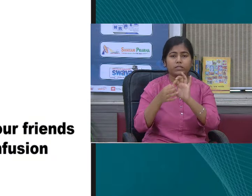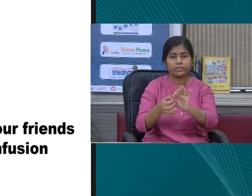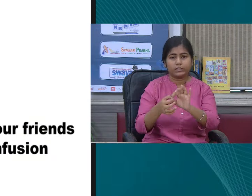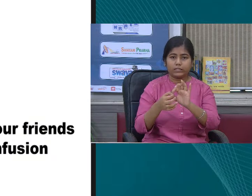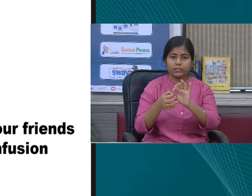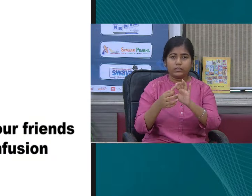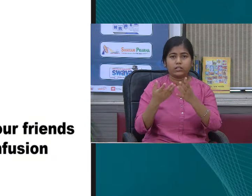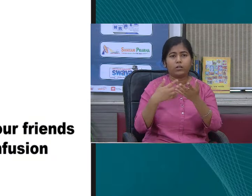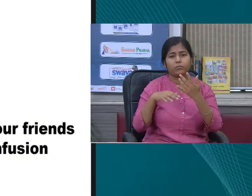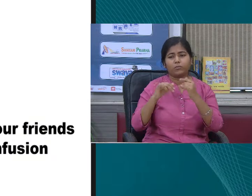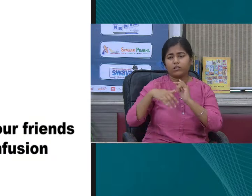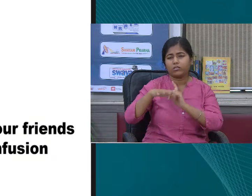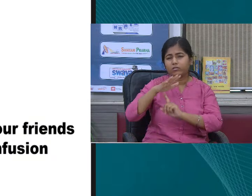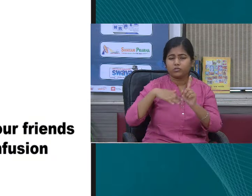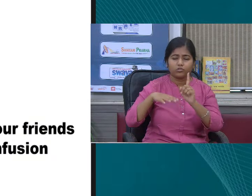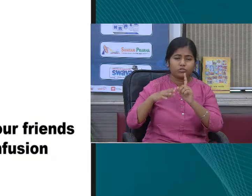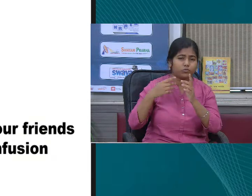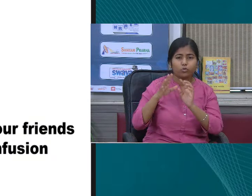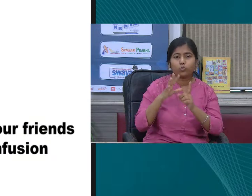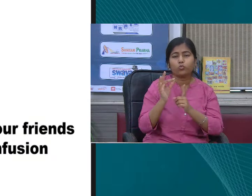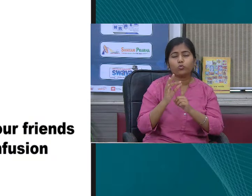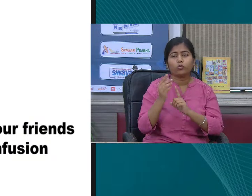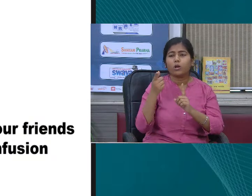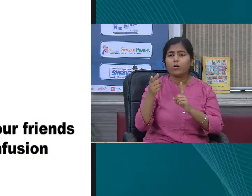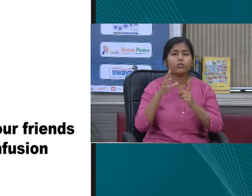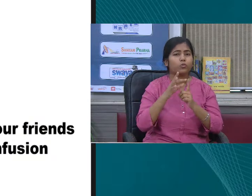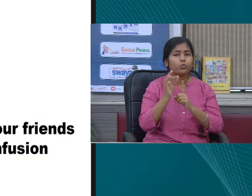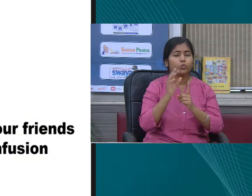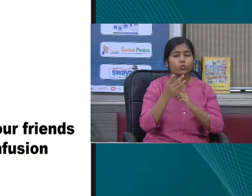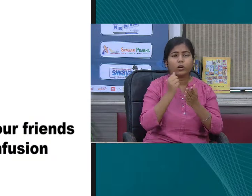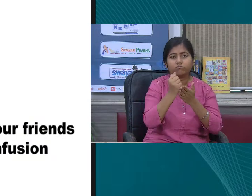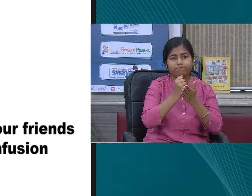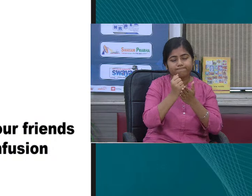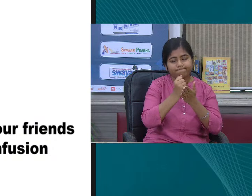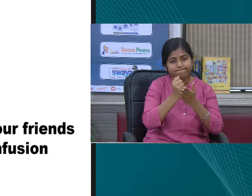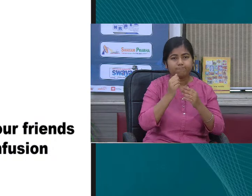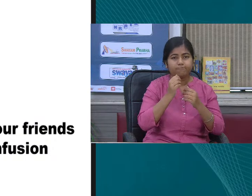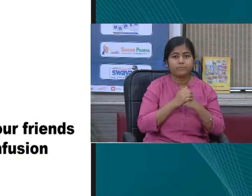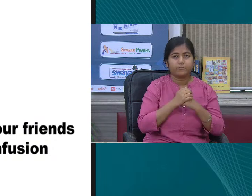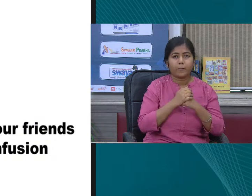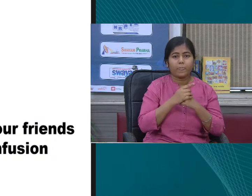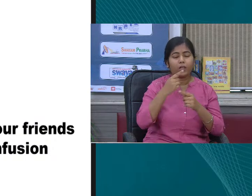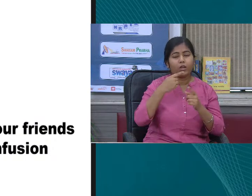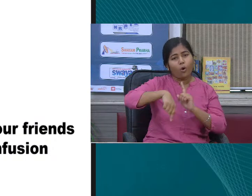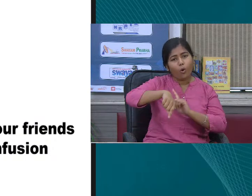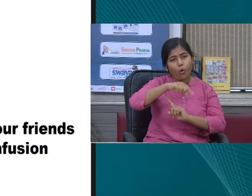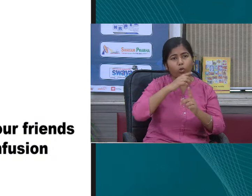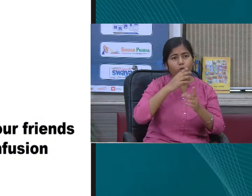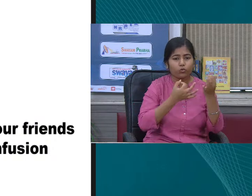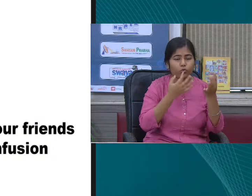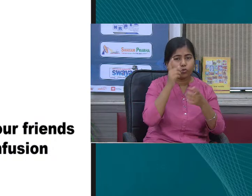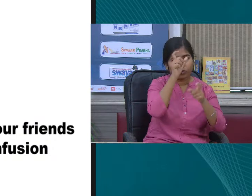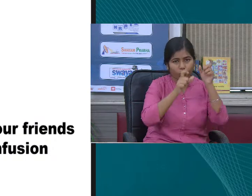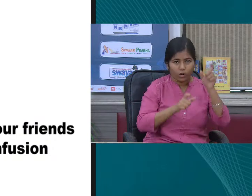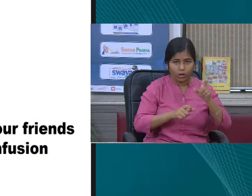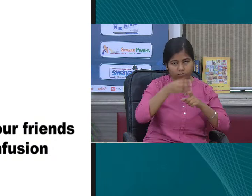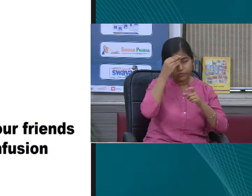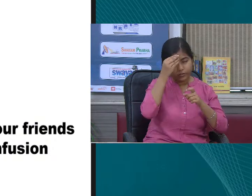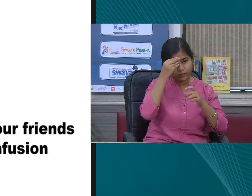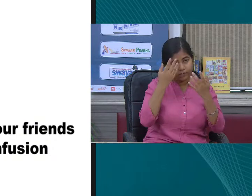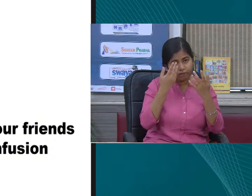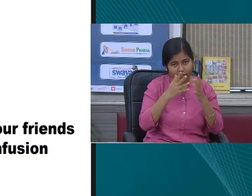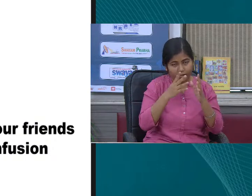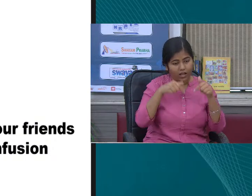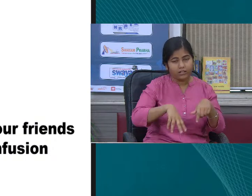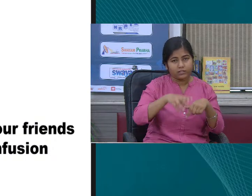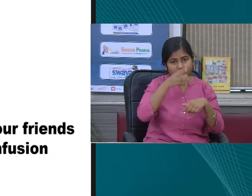of confusion. But what they need to do is that they try to use all those new learned words which they have learned